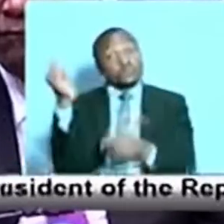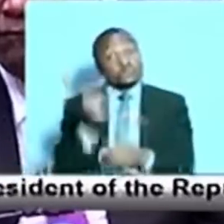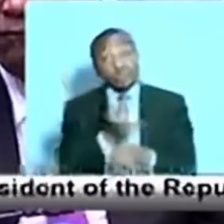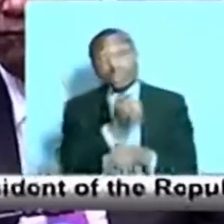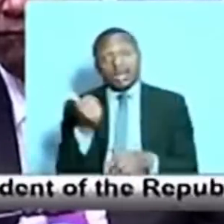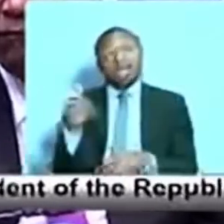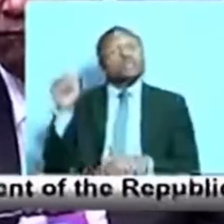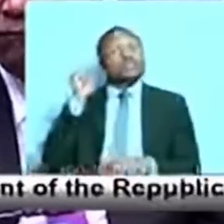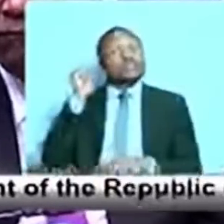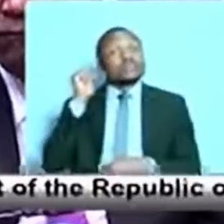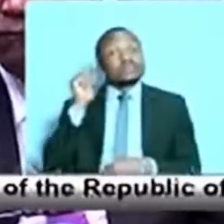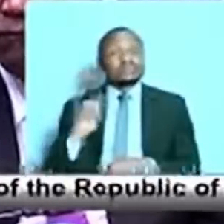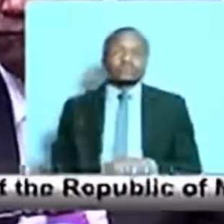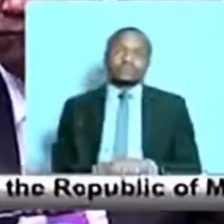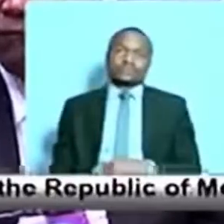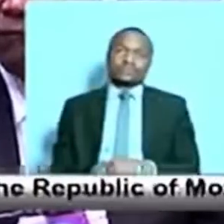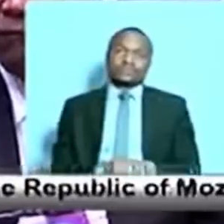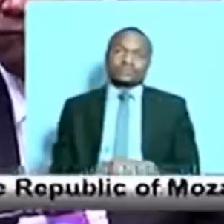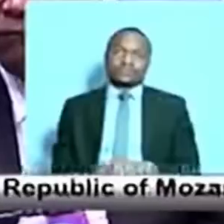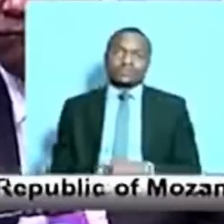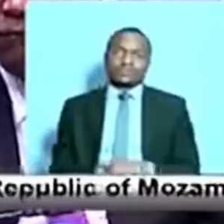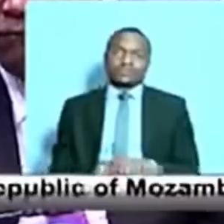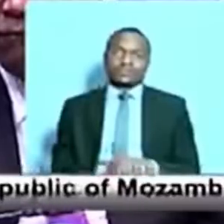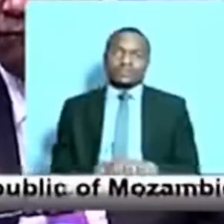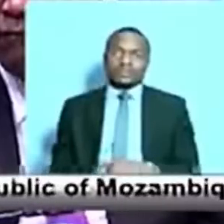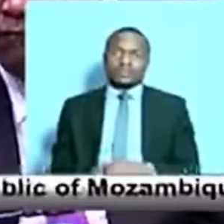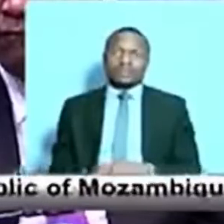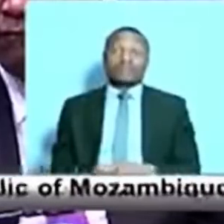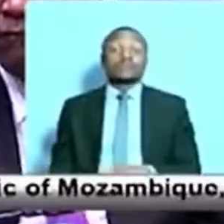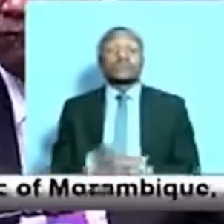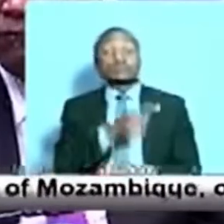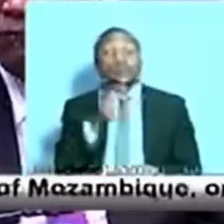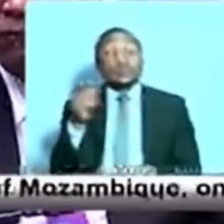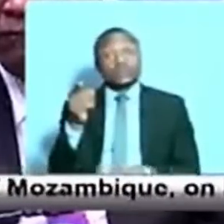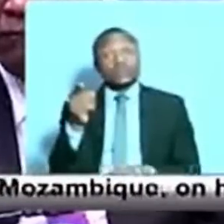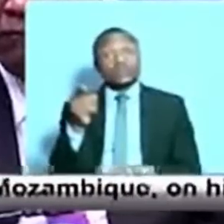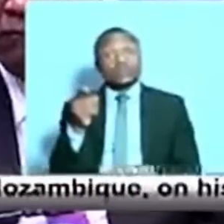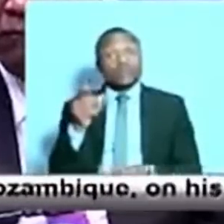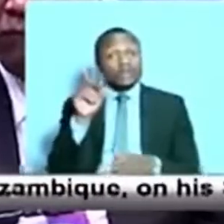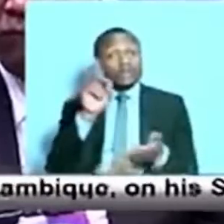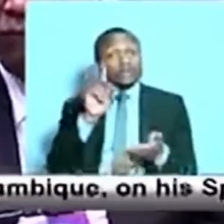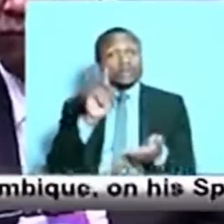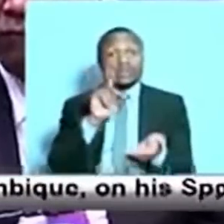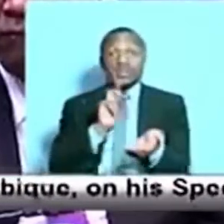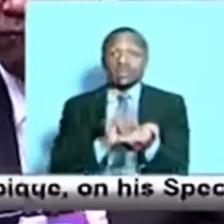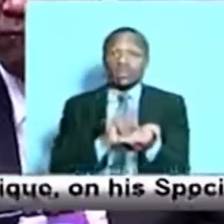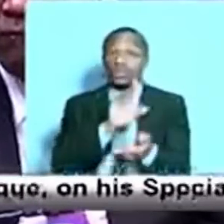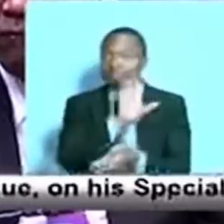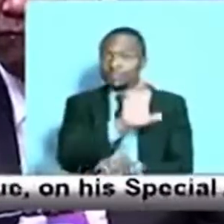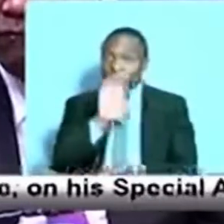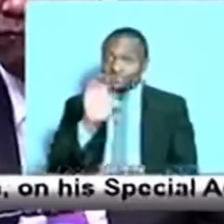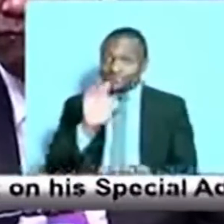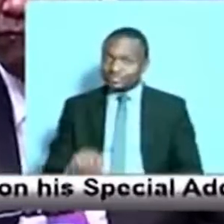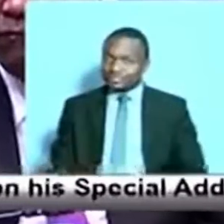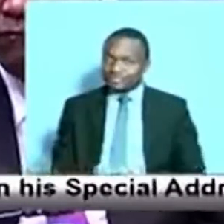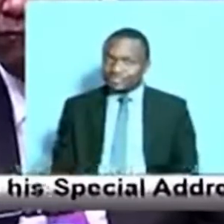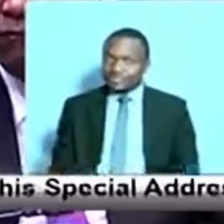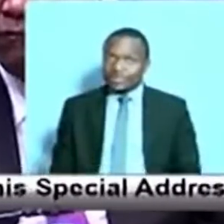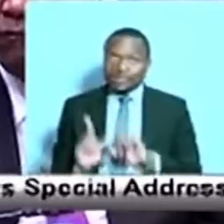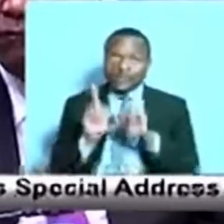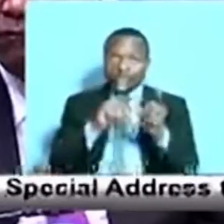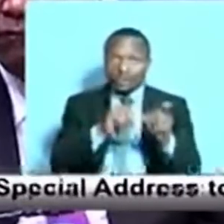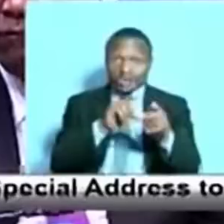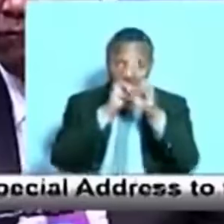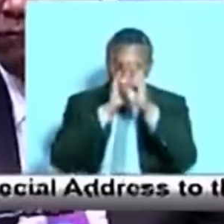The so-called diehards refused, and they know themselves. We went with Dr. Chilufya, we went with Honorable